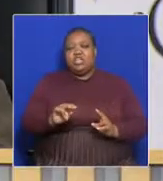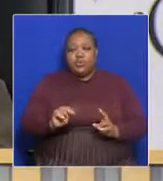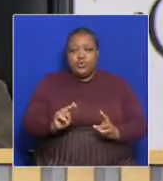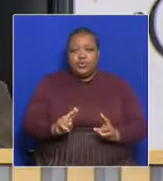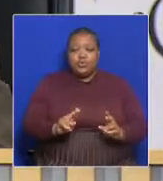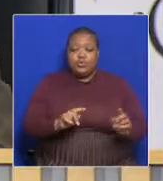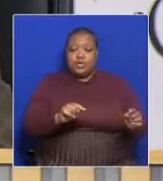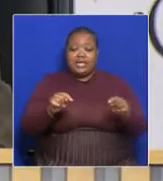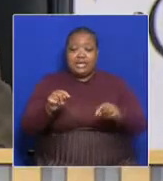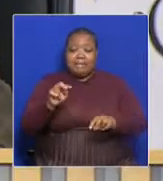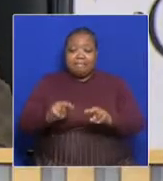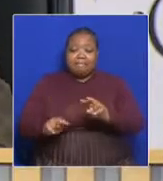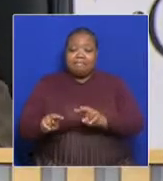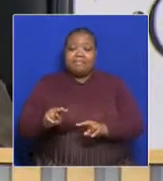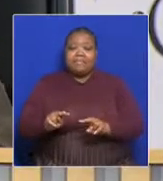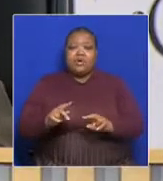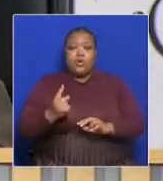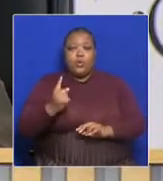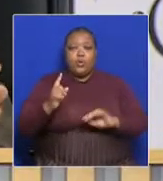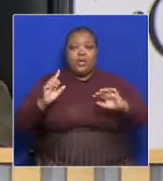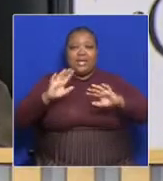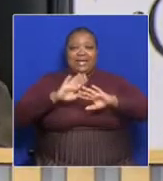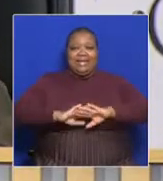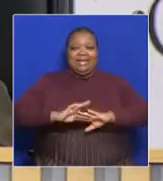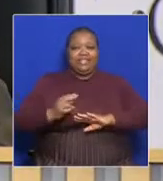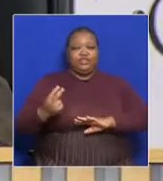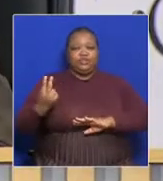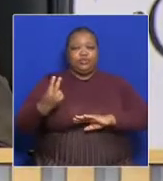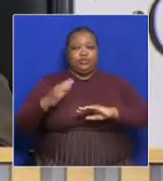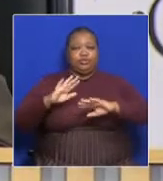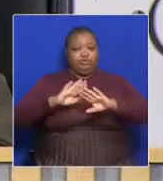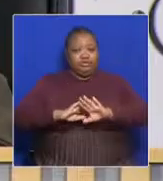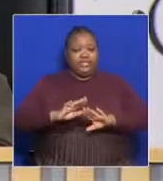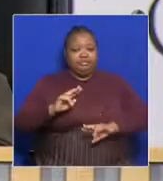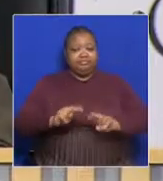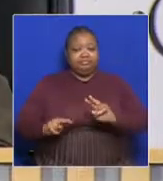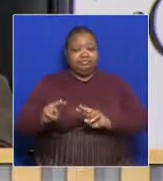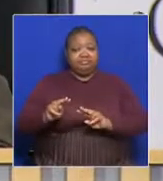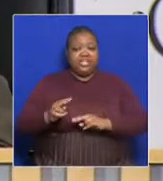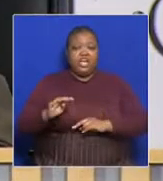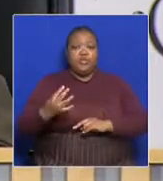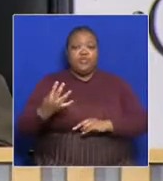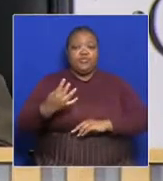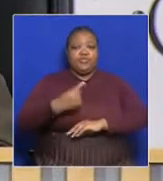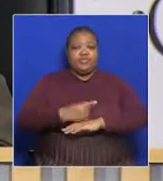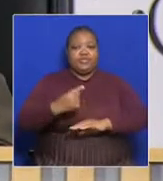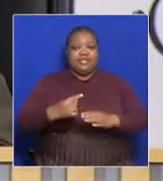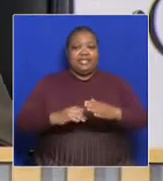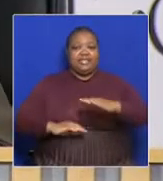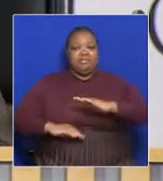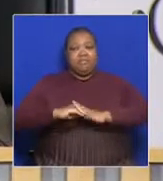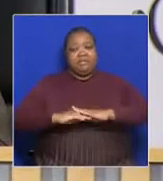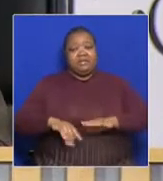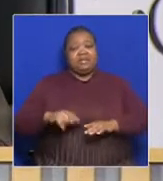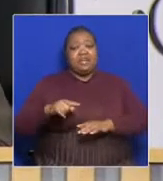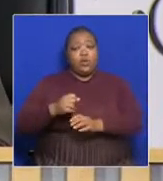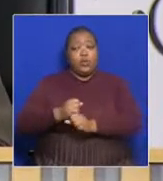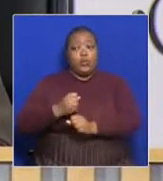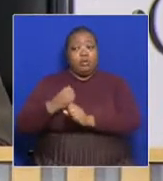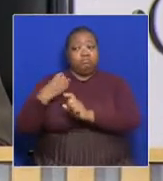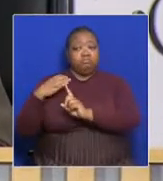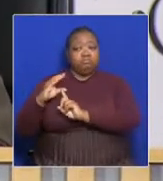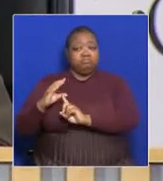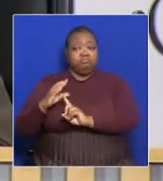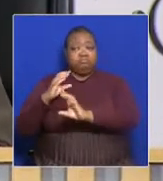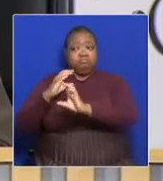a night or two, maybe 4 days max, but they've got their own duties to attend to. Now you've got pressure from their